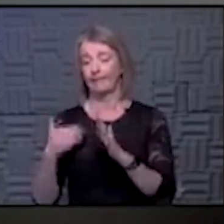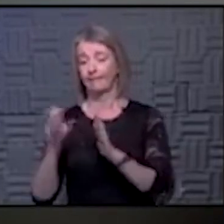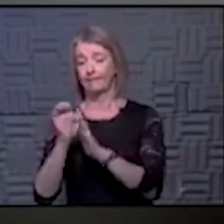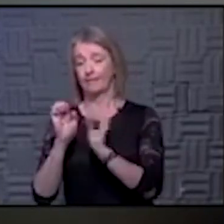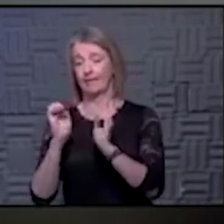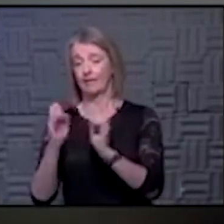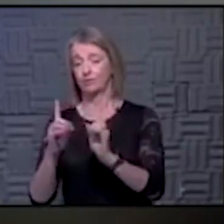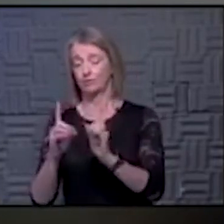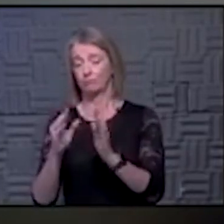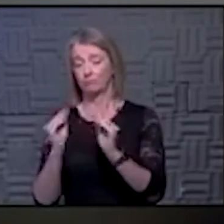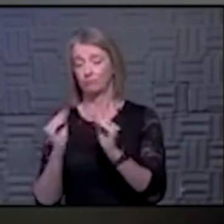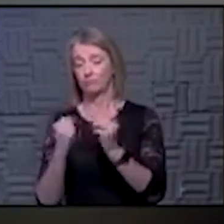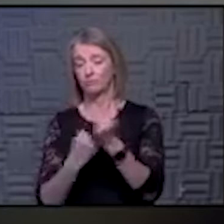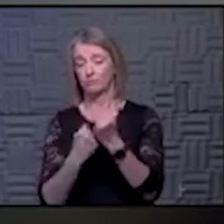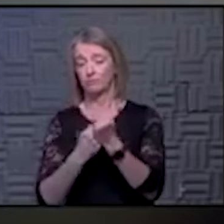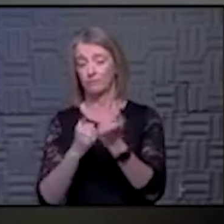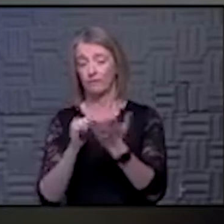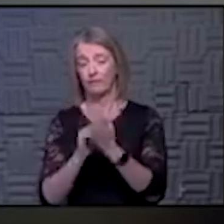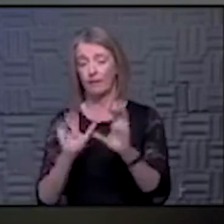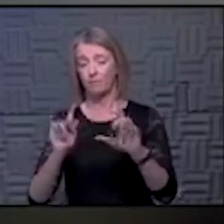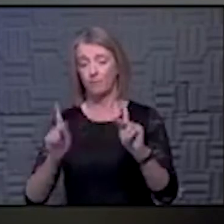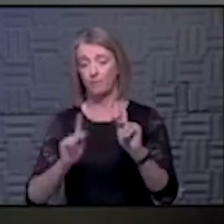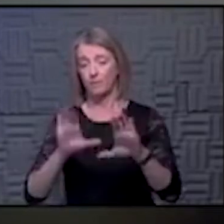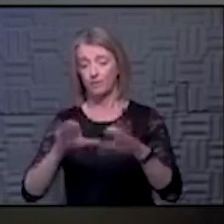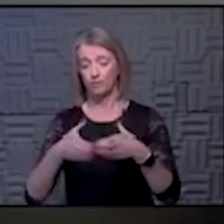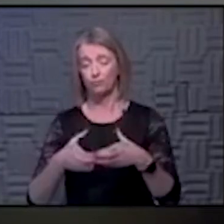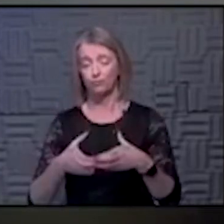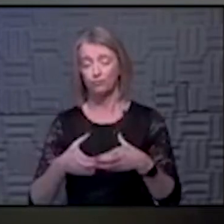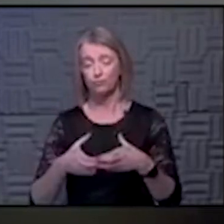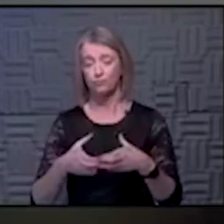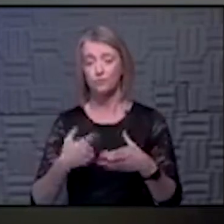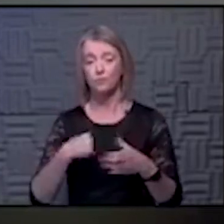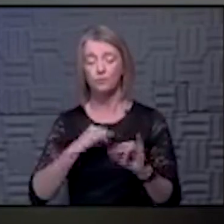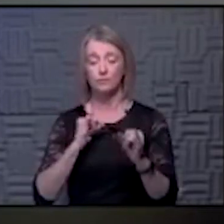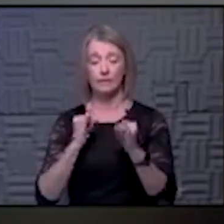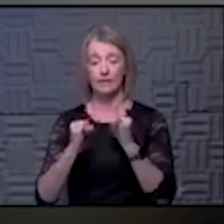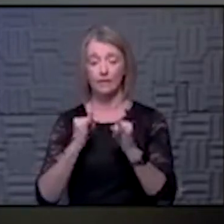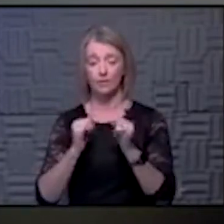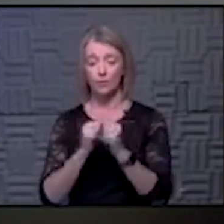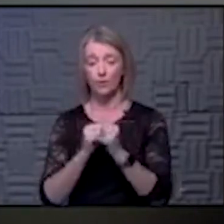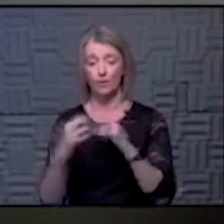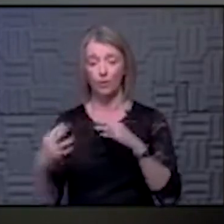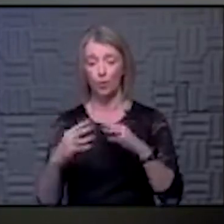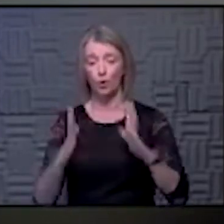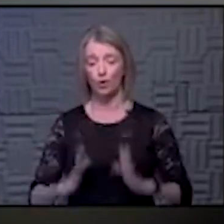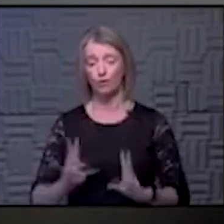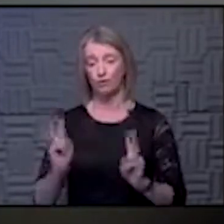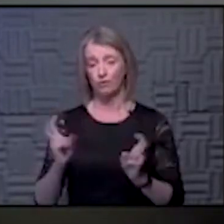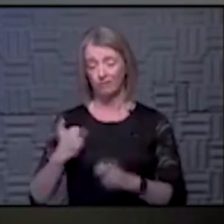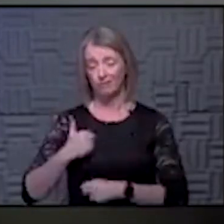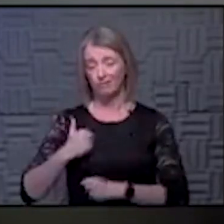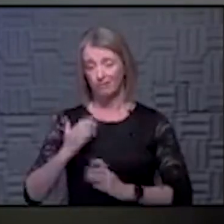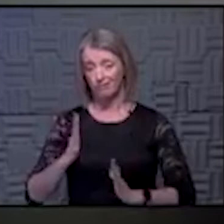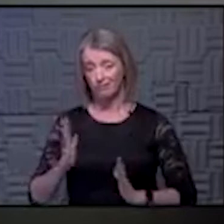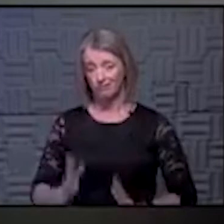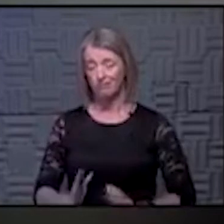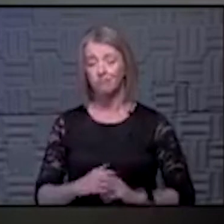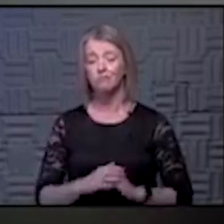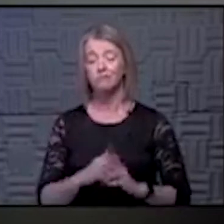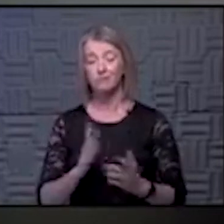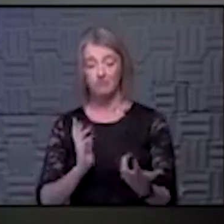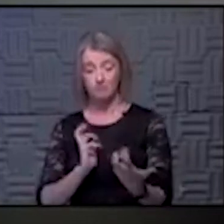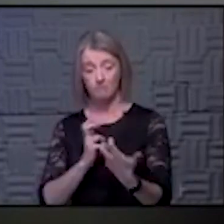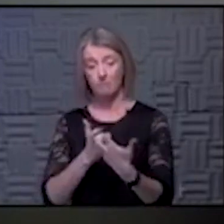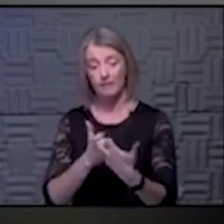this population. And then we do an interview with the warrior where we match them with a therapist that is best able